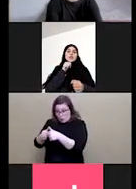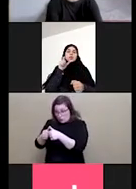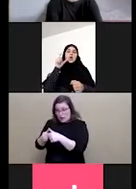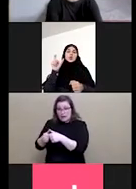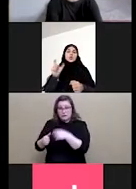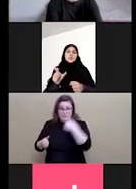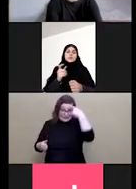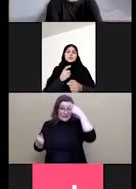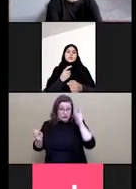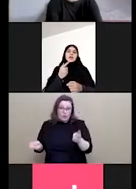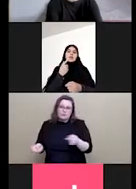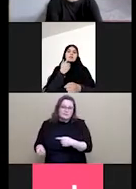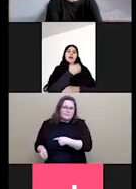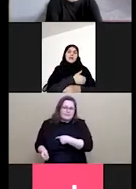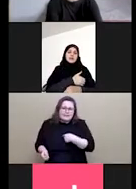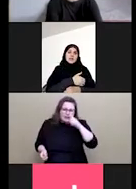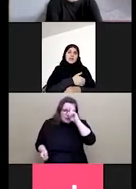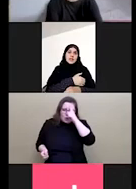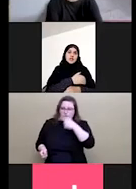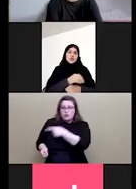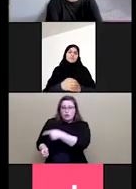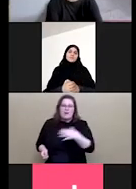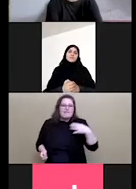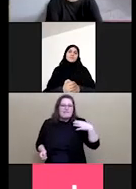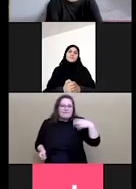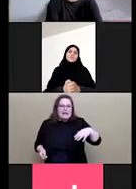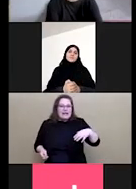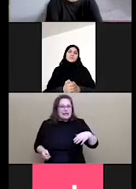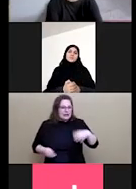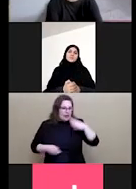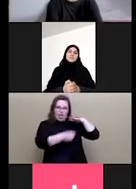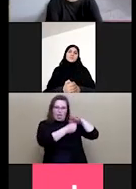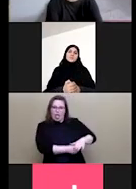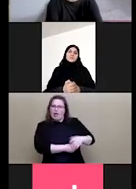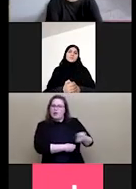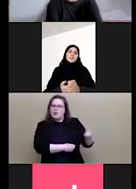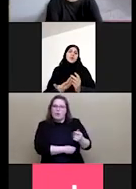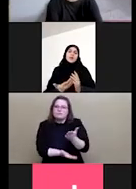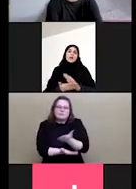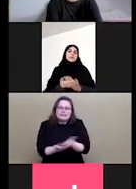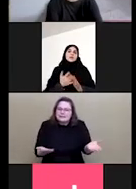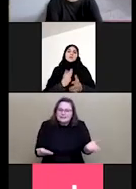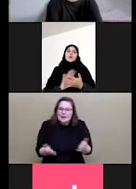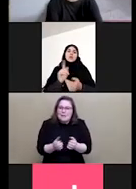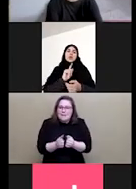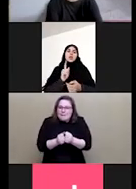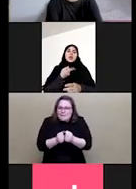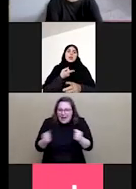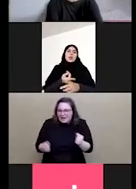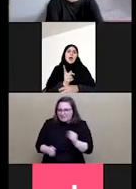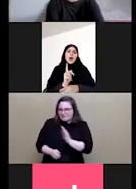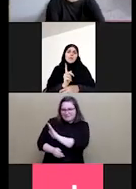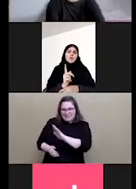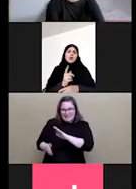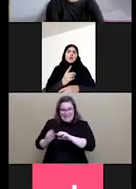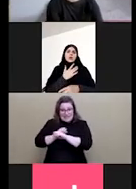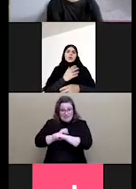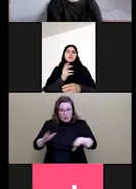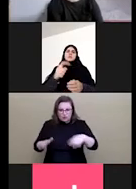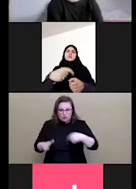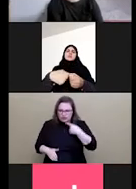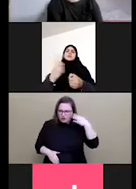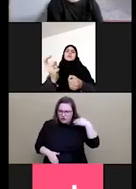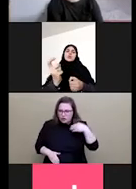because they genuinely don't want to exclude anyone. But if their information about their project, as I said earlier, is